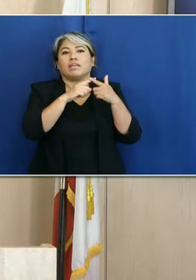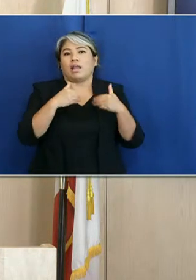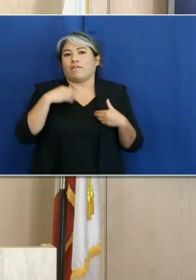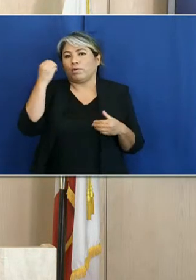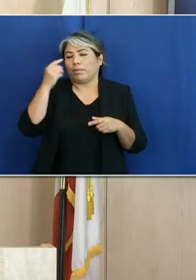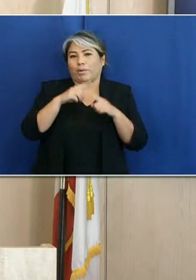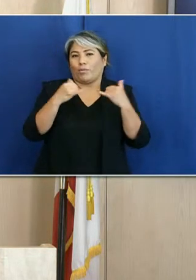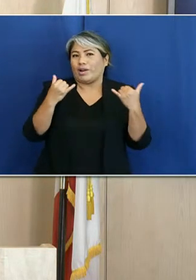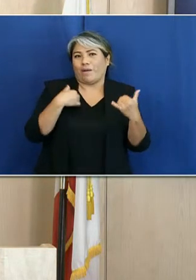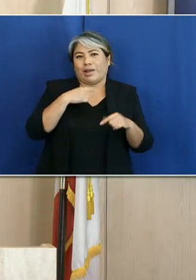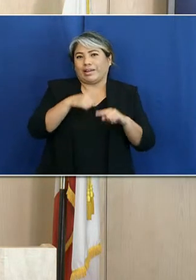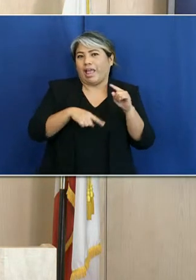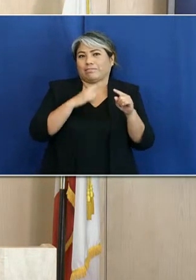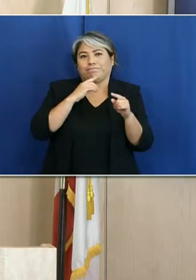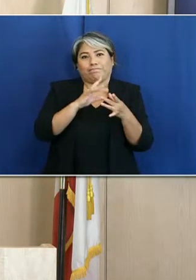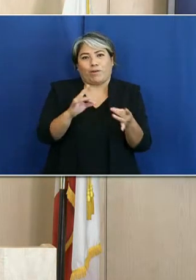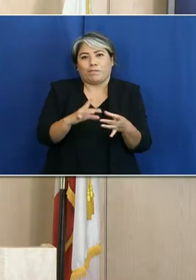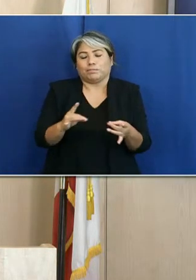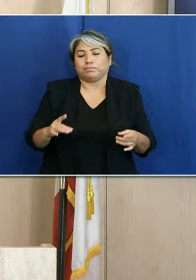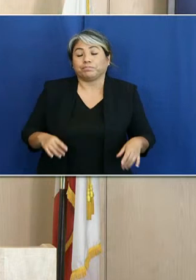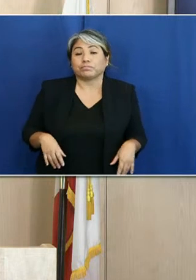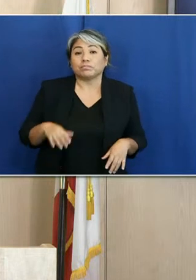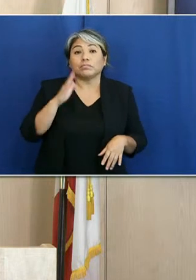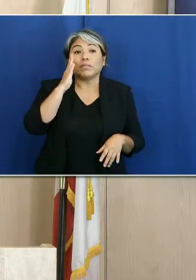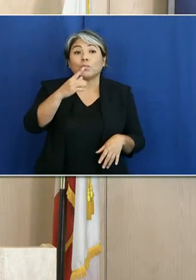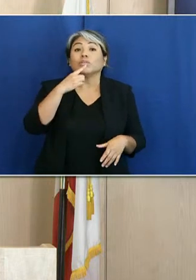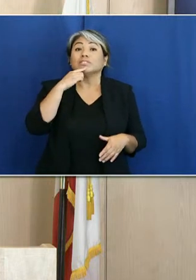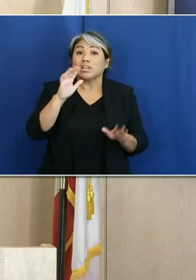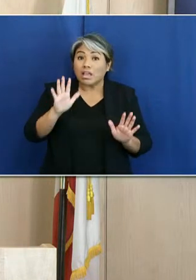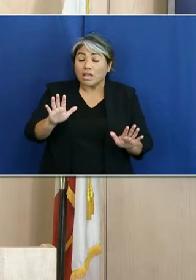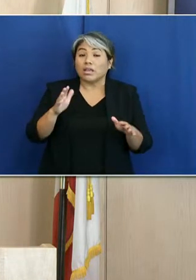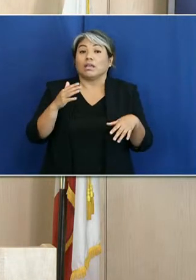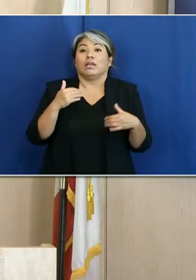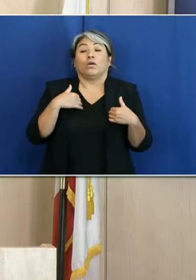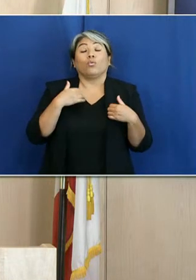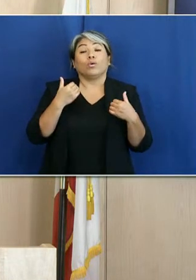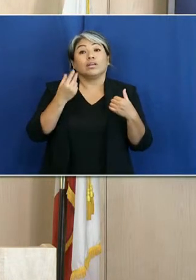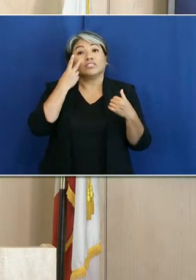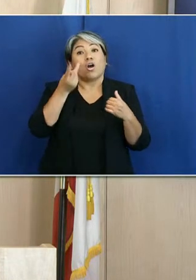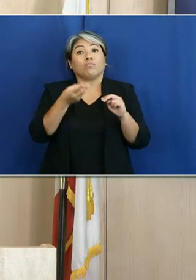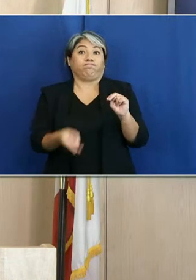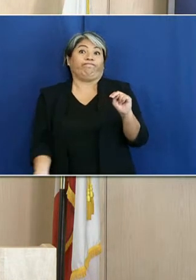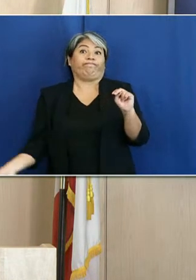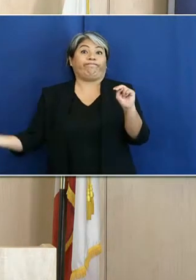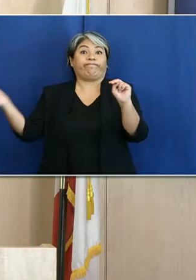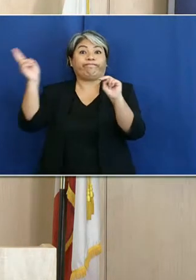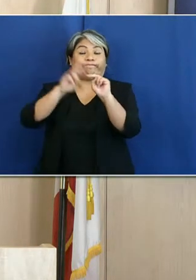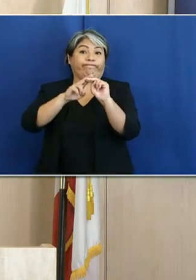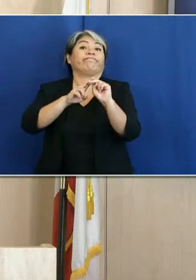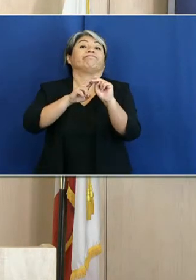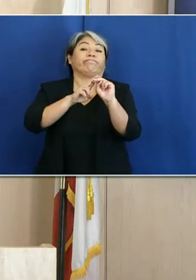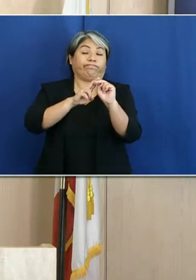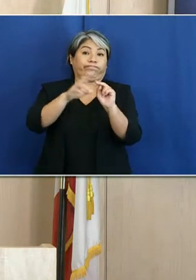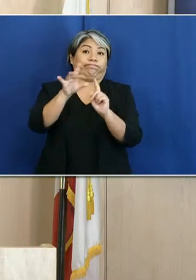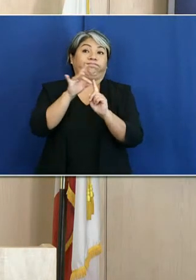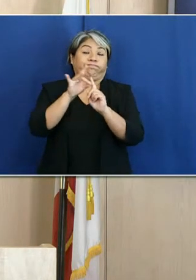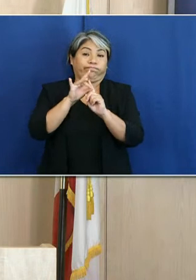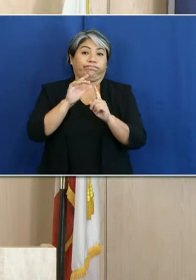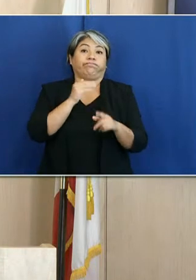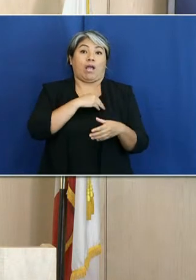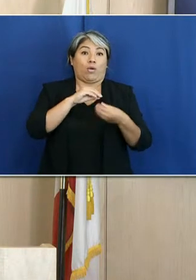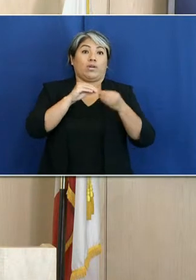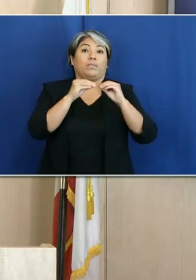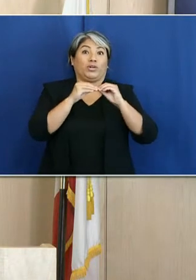really comment on that at this point. I will say, though, we saw a significant increase in cases. Our numbers were going up fairly